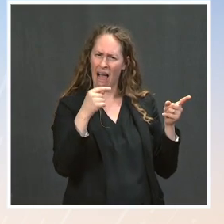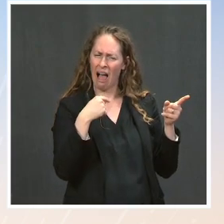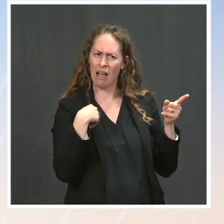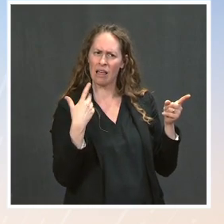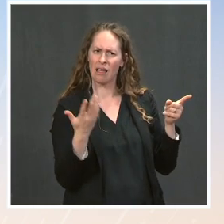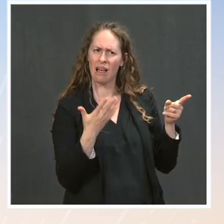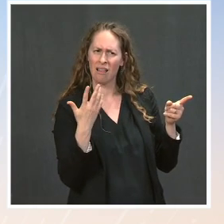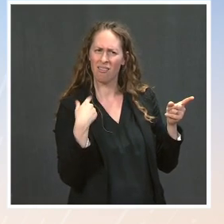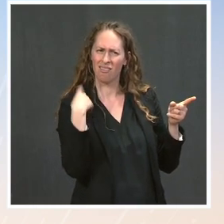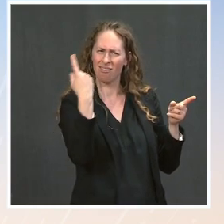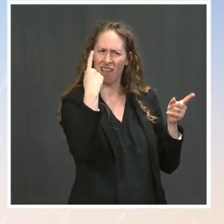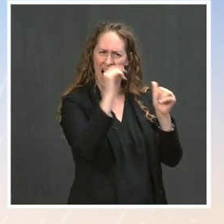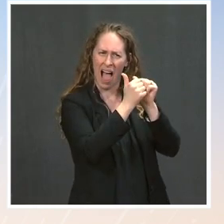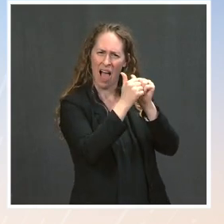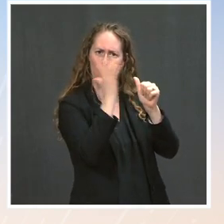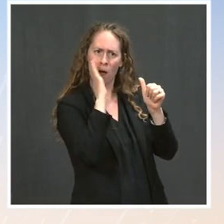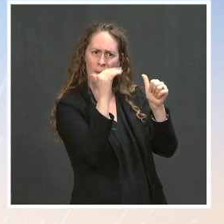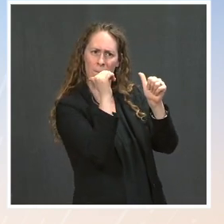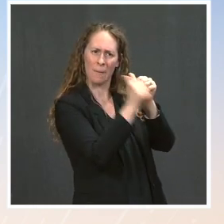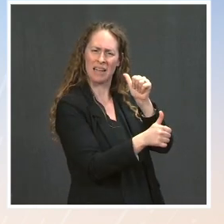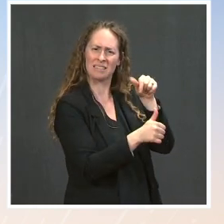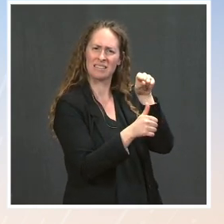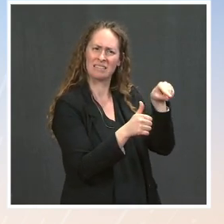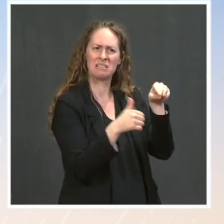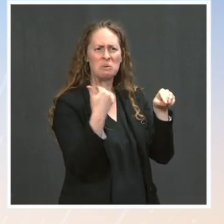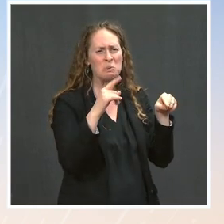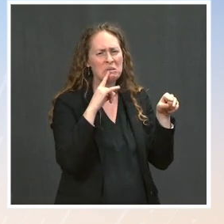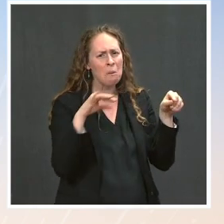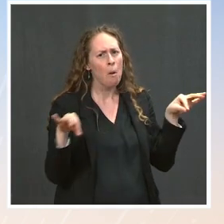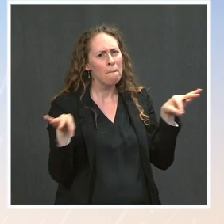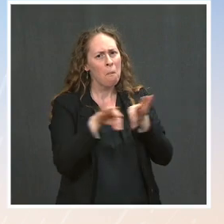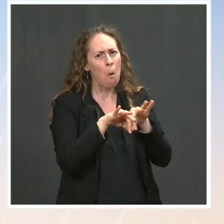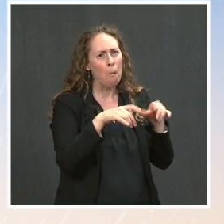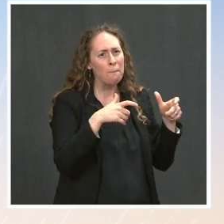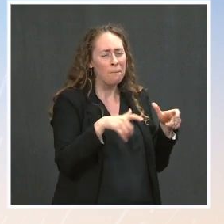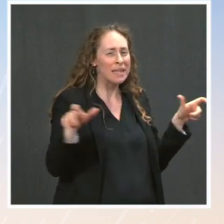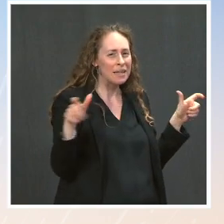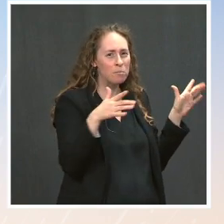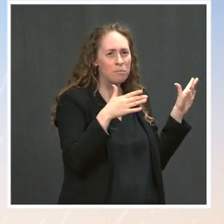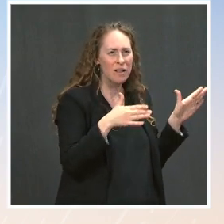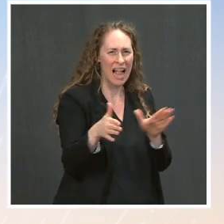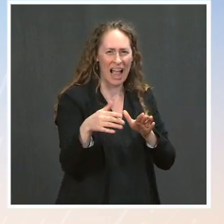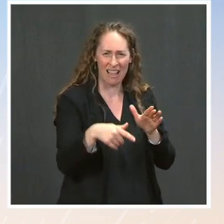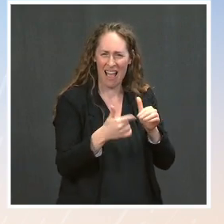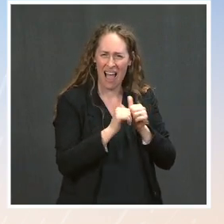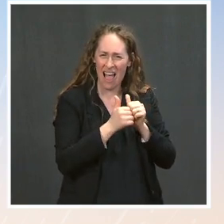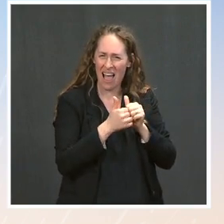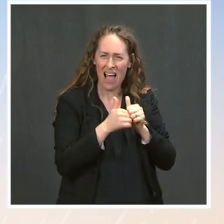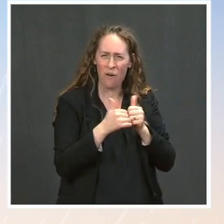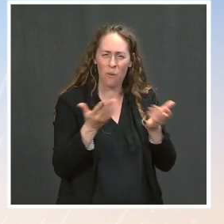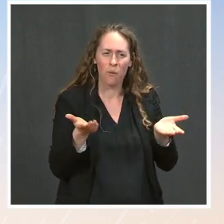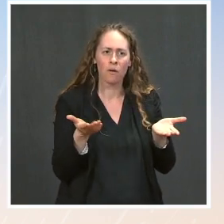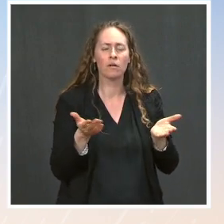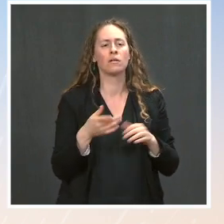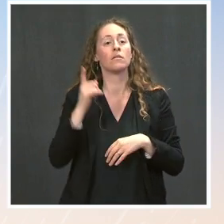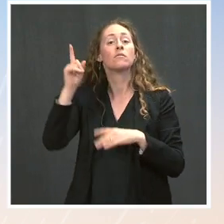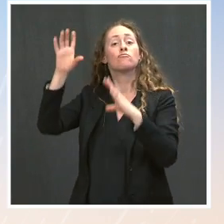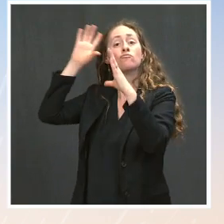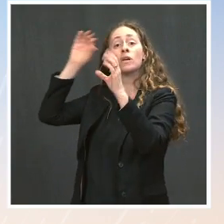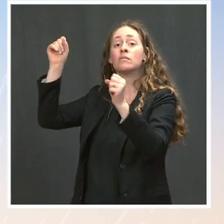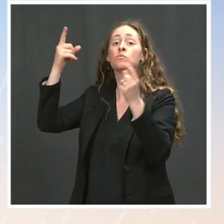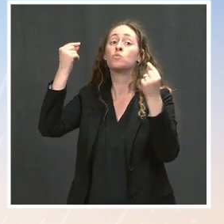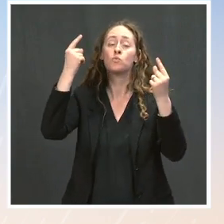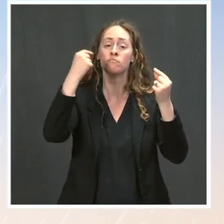Congress? Sure. I mean, obviously the president has himself been engaged with Republicans, as he was last week, and I expect he will be